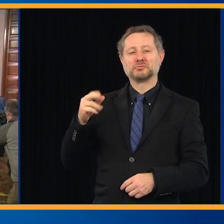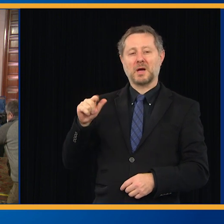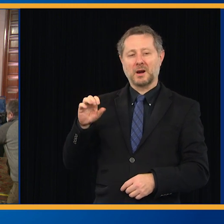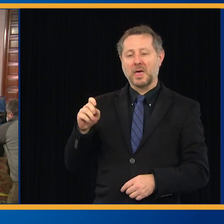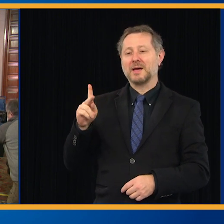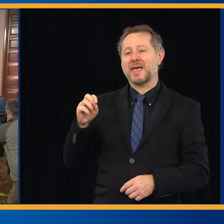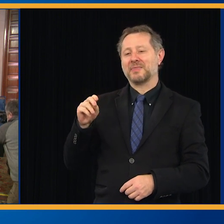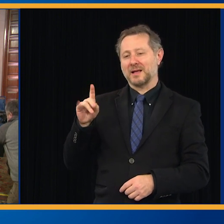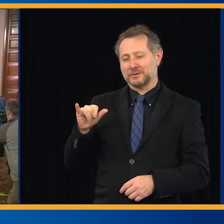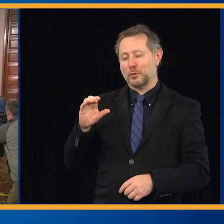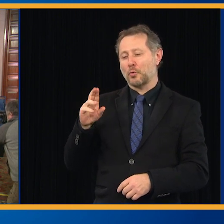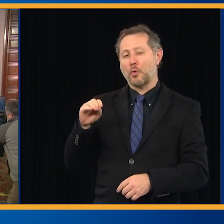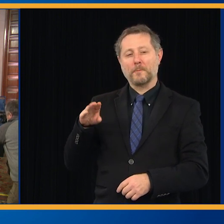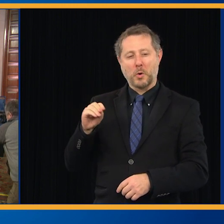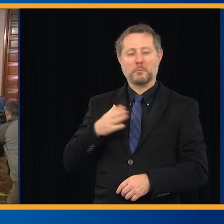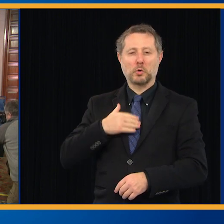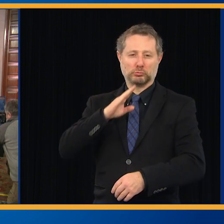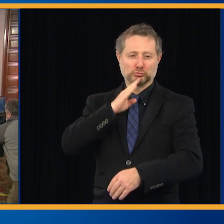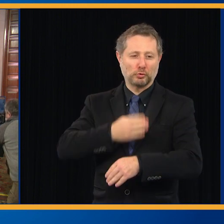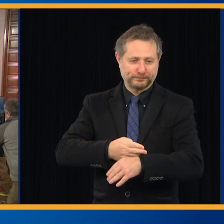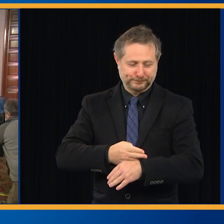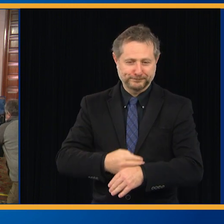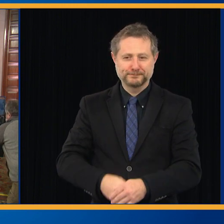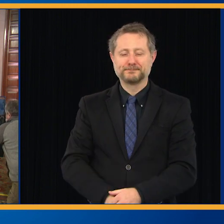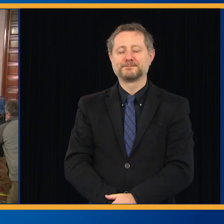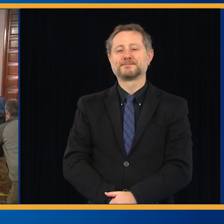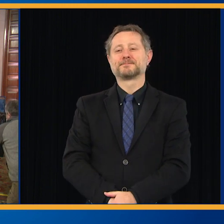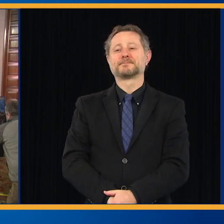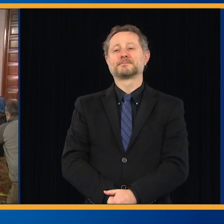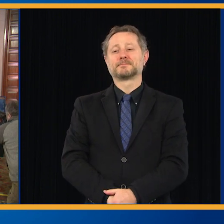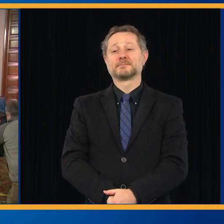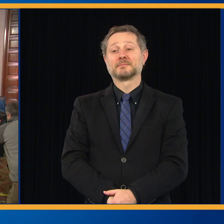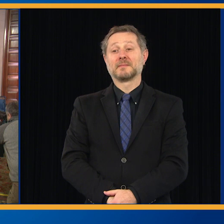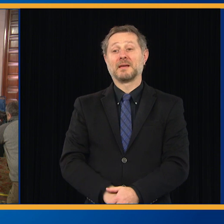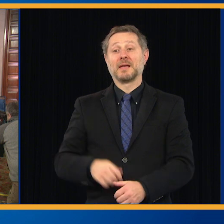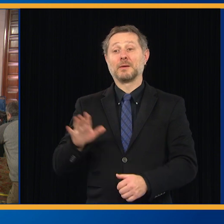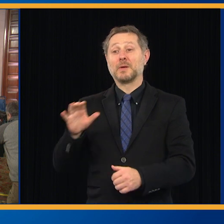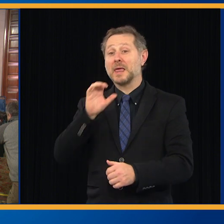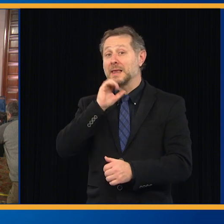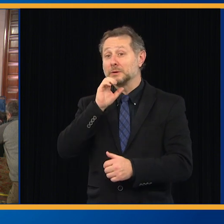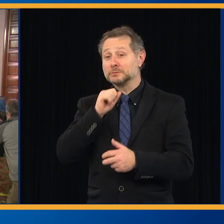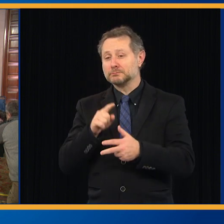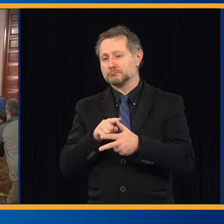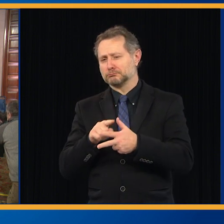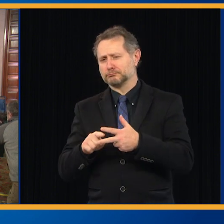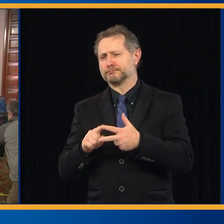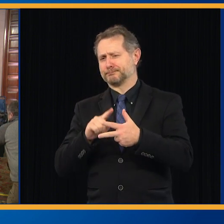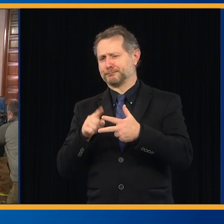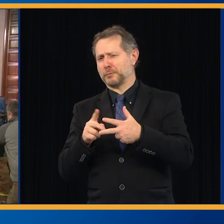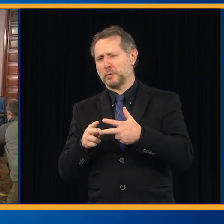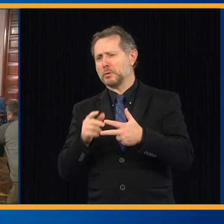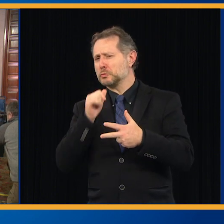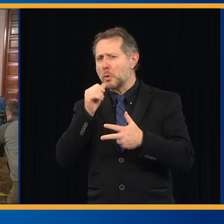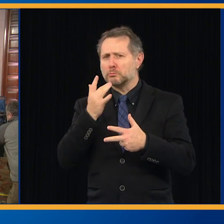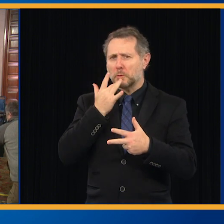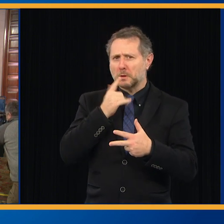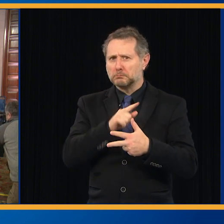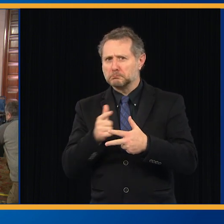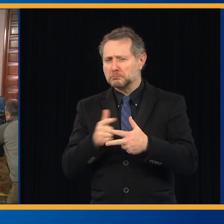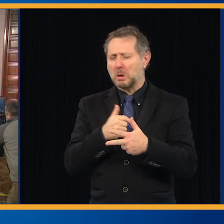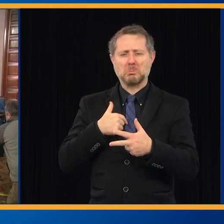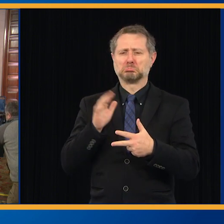daughter, third of three, only by age order. There is no order besides age, no preference, no degree of